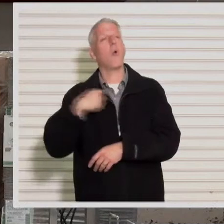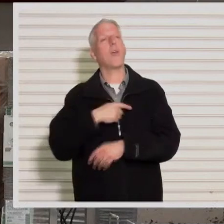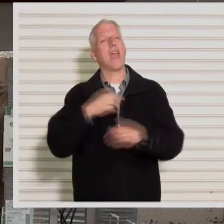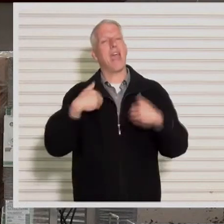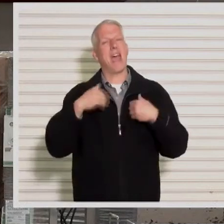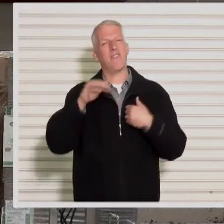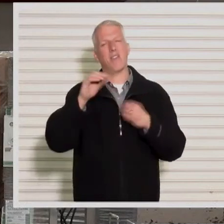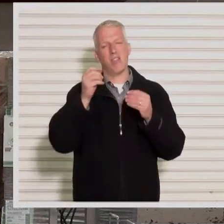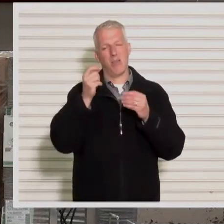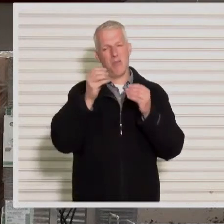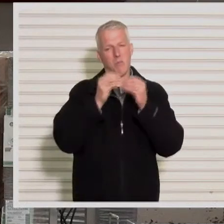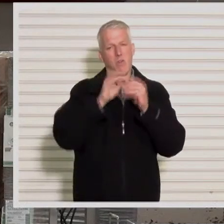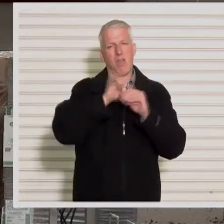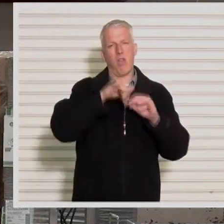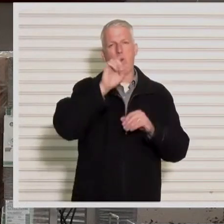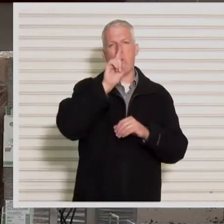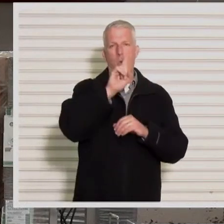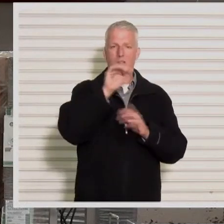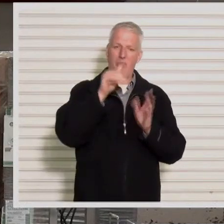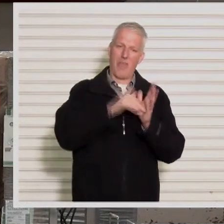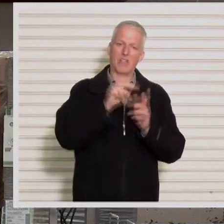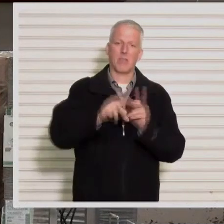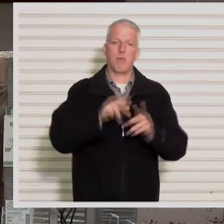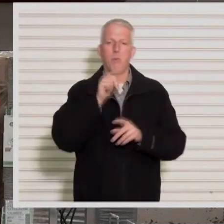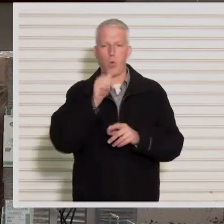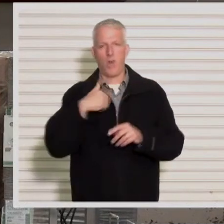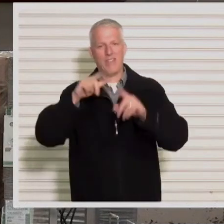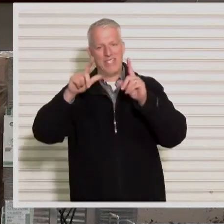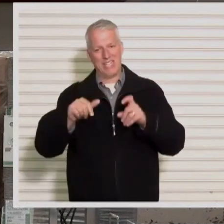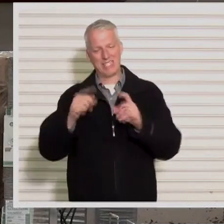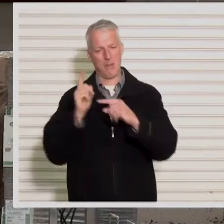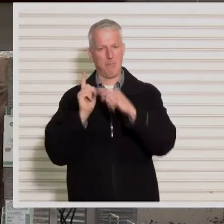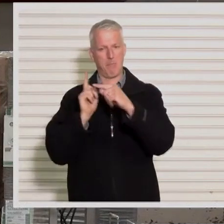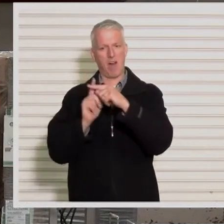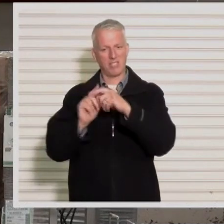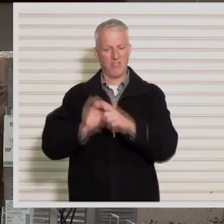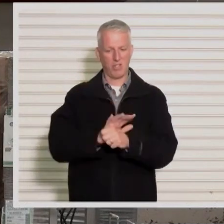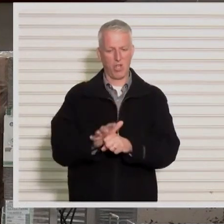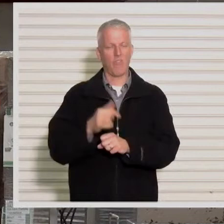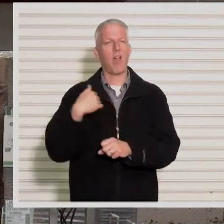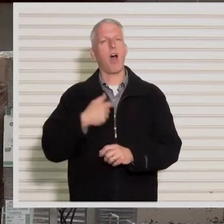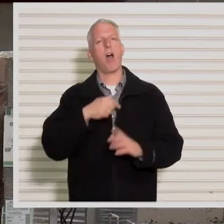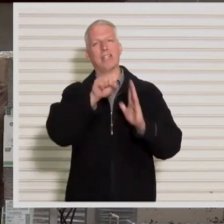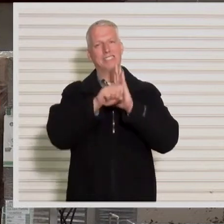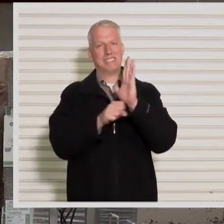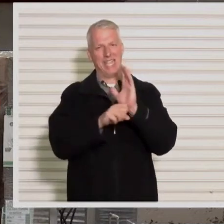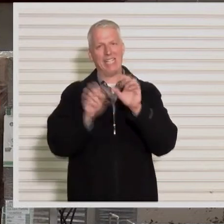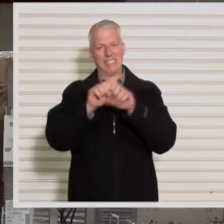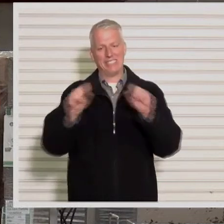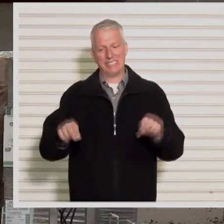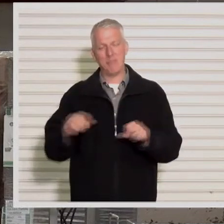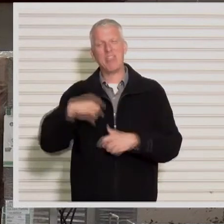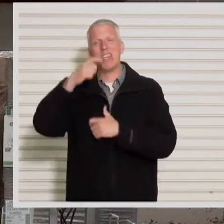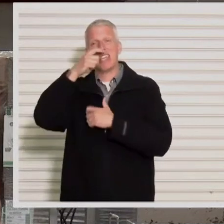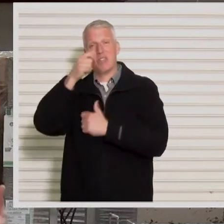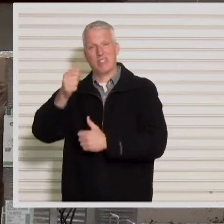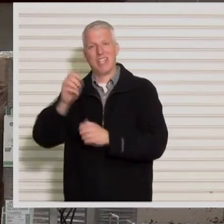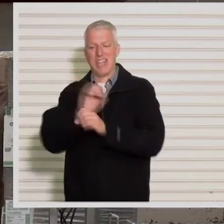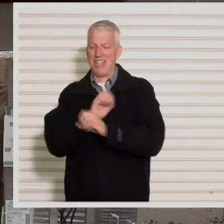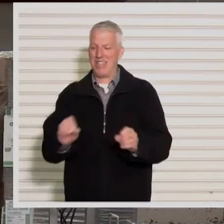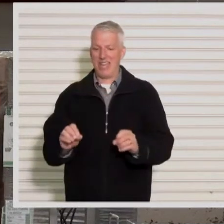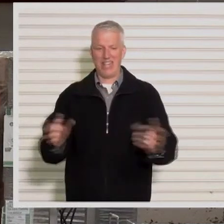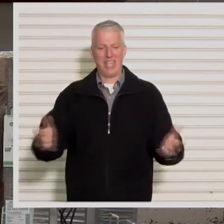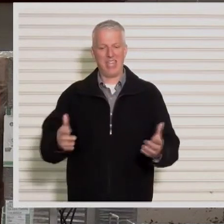over 1,000 people that have tested positive in our state system. Interestingly, none in